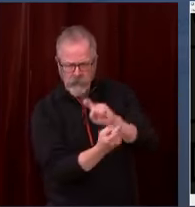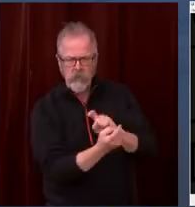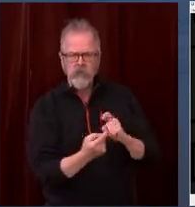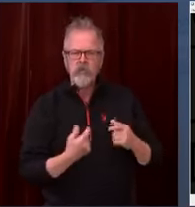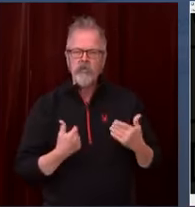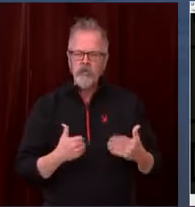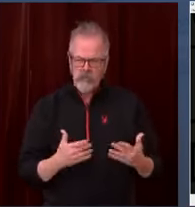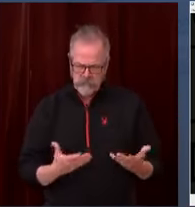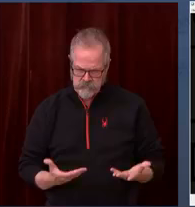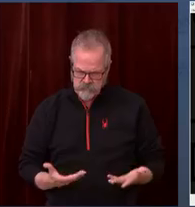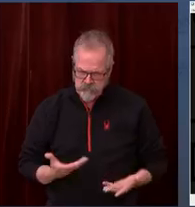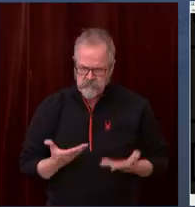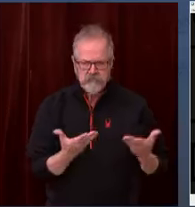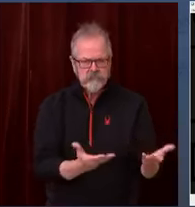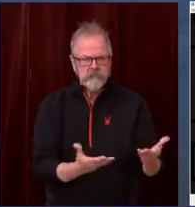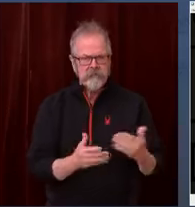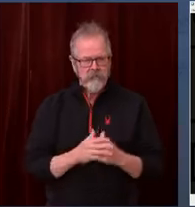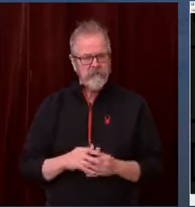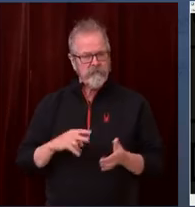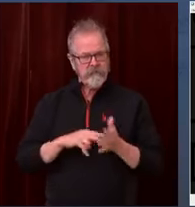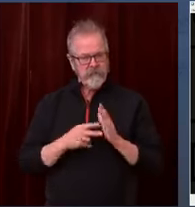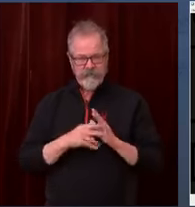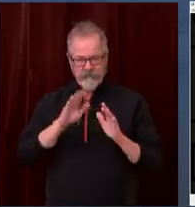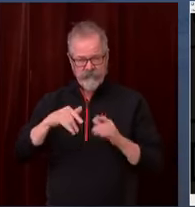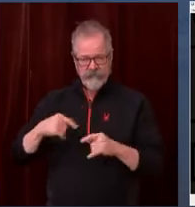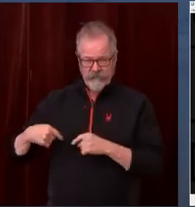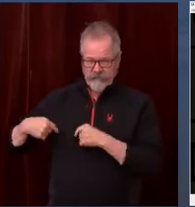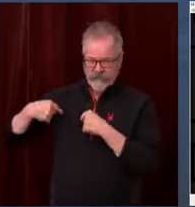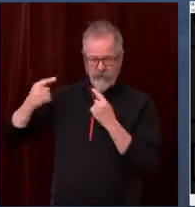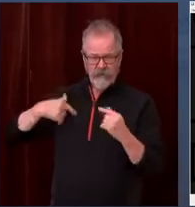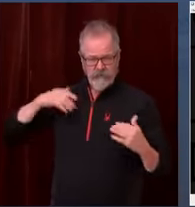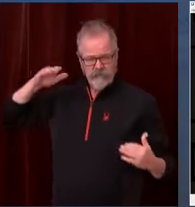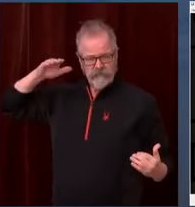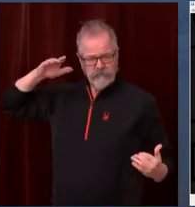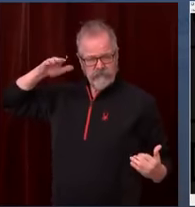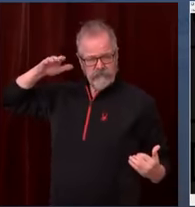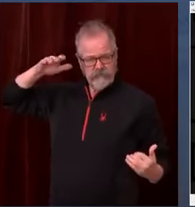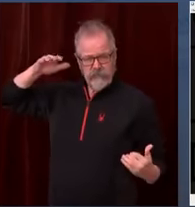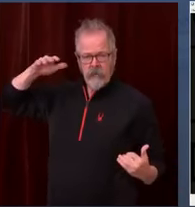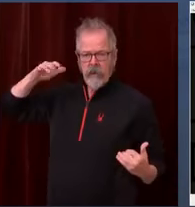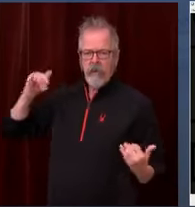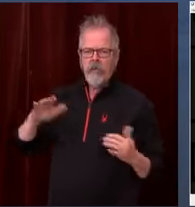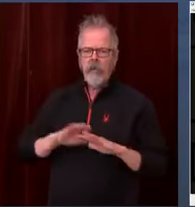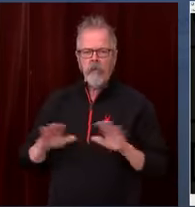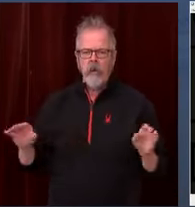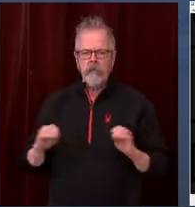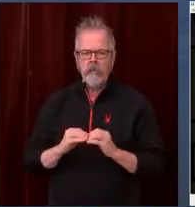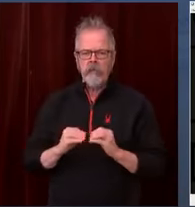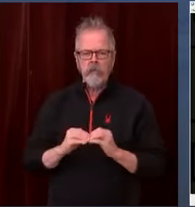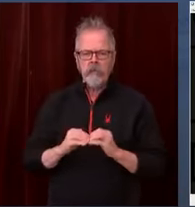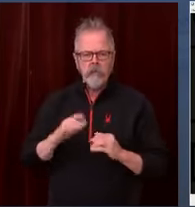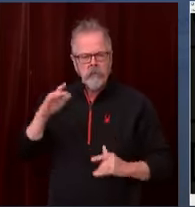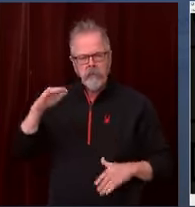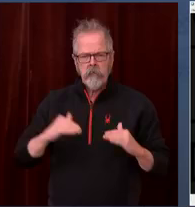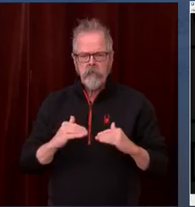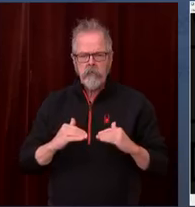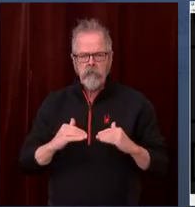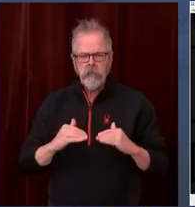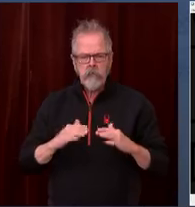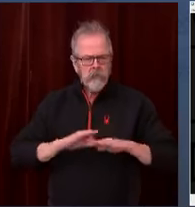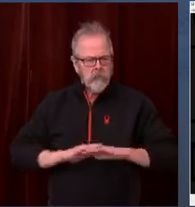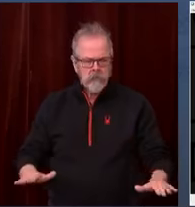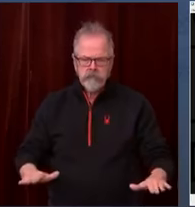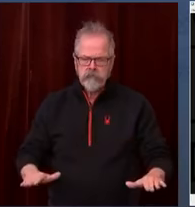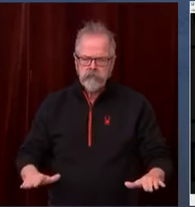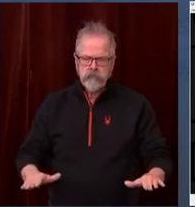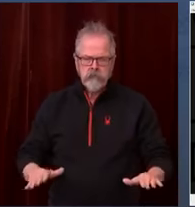of Washington should celebrate the end of an atrocity that we had in this country of slavery. We have